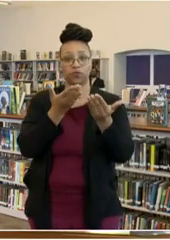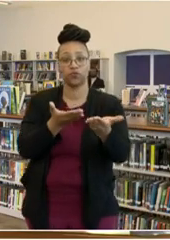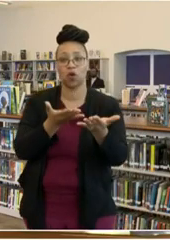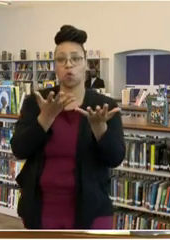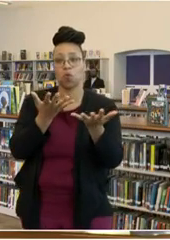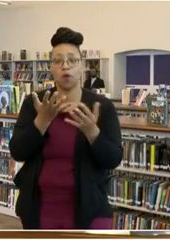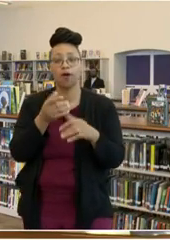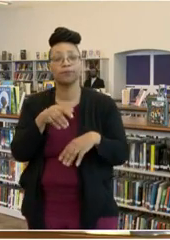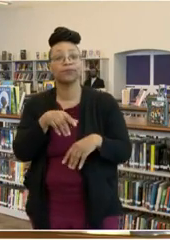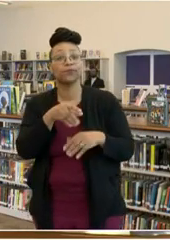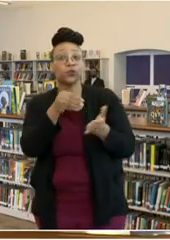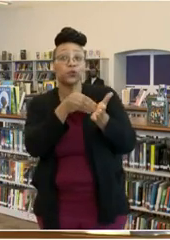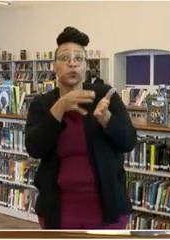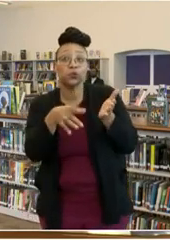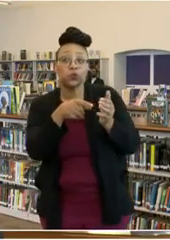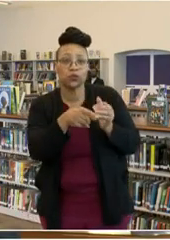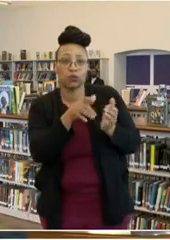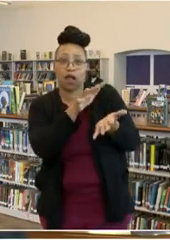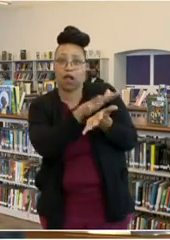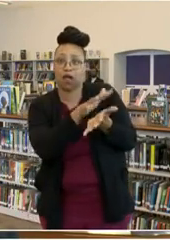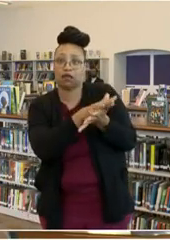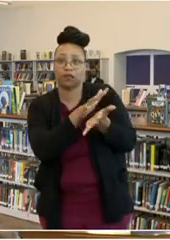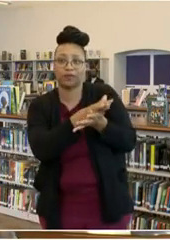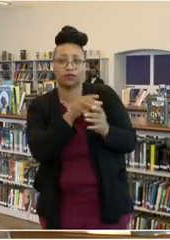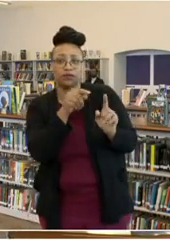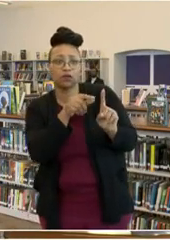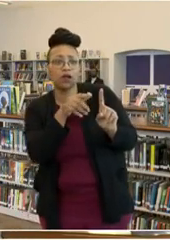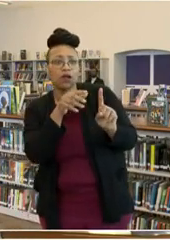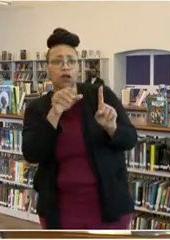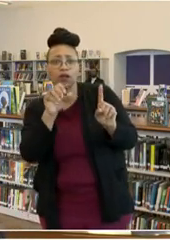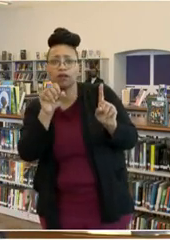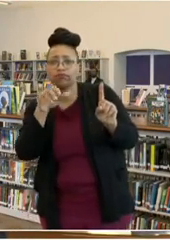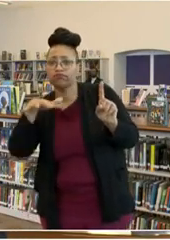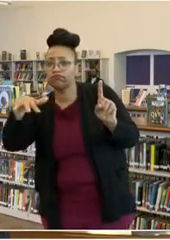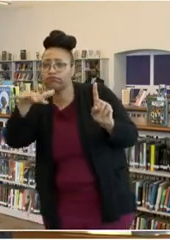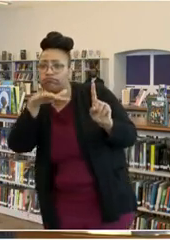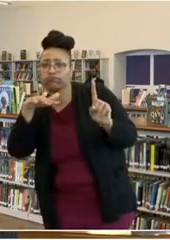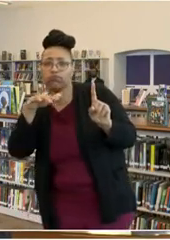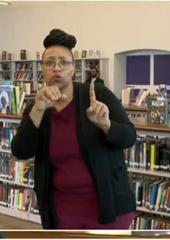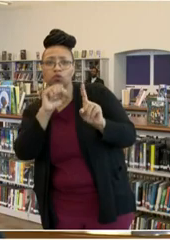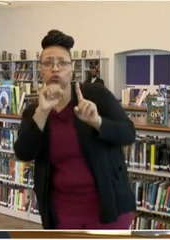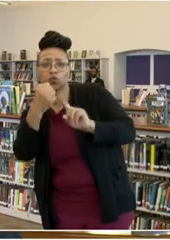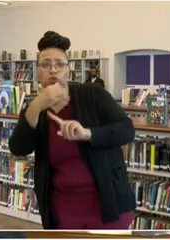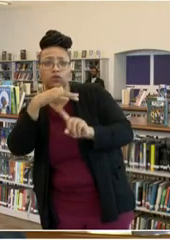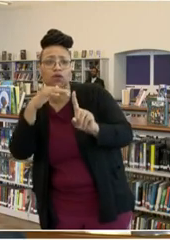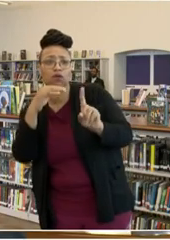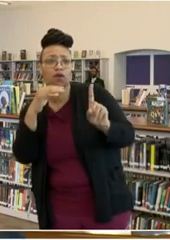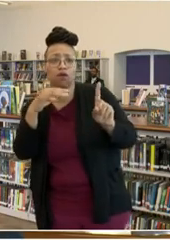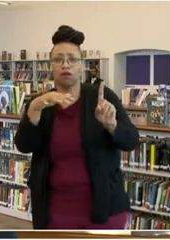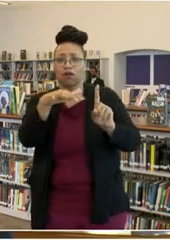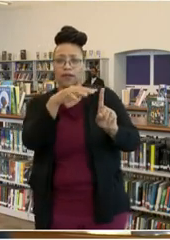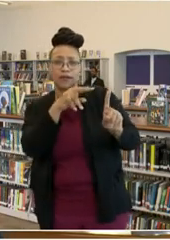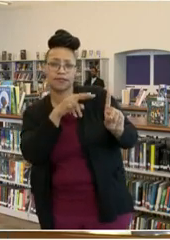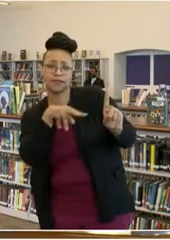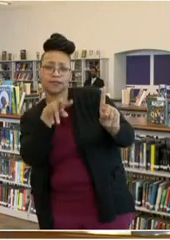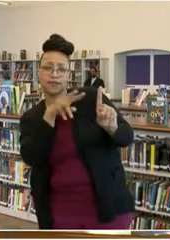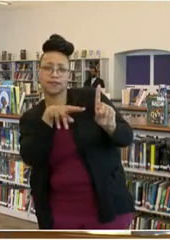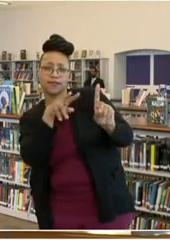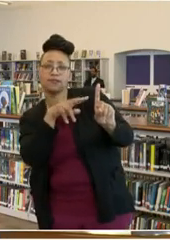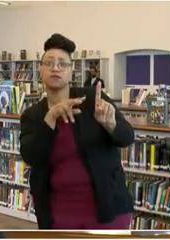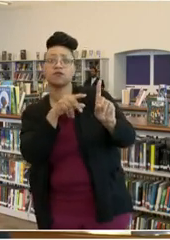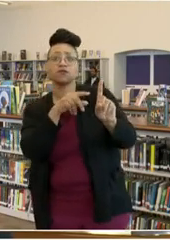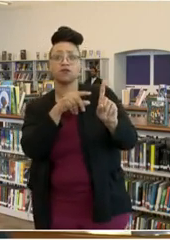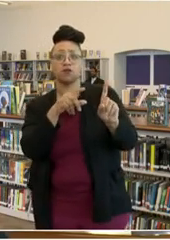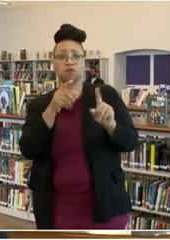are academically, socially, and emotionally. And as we think about where students are and their data points, either be informal or